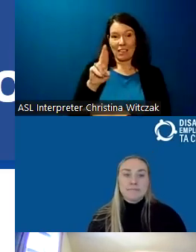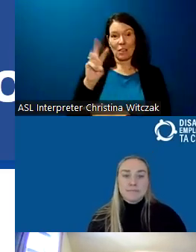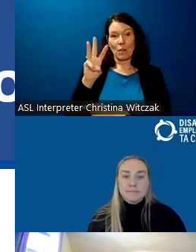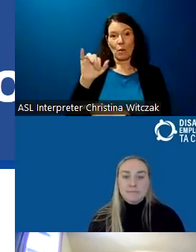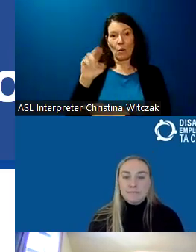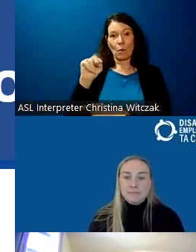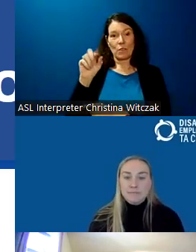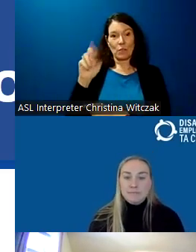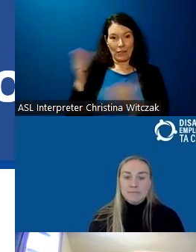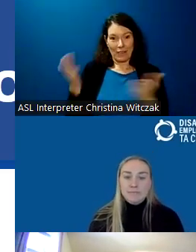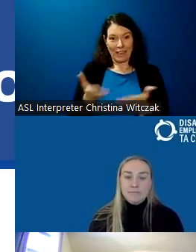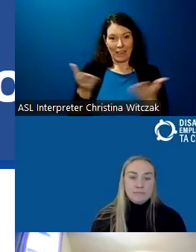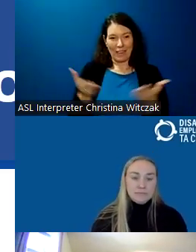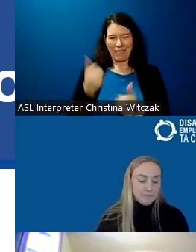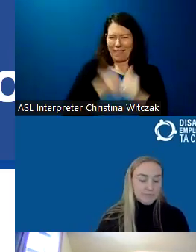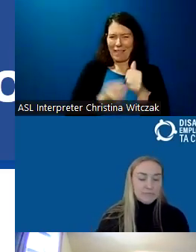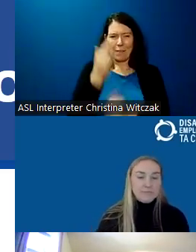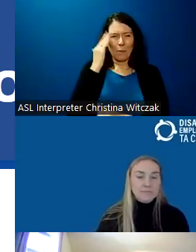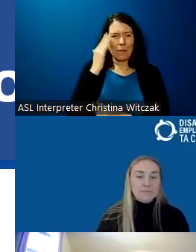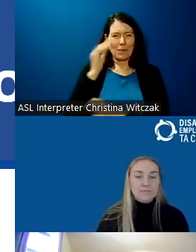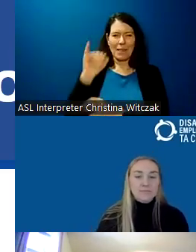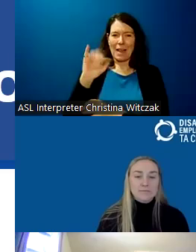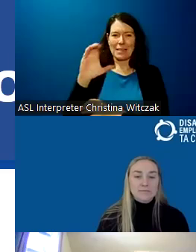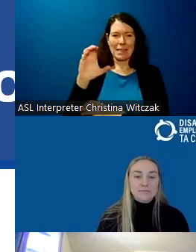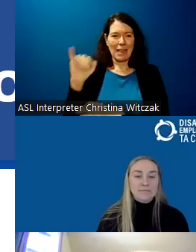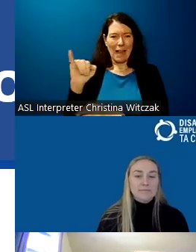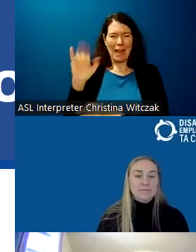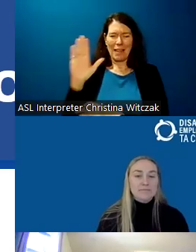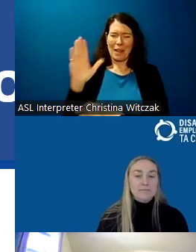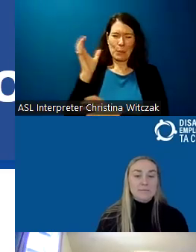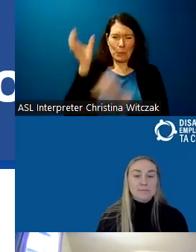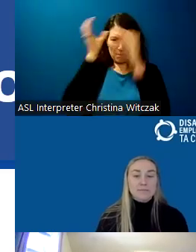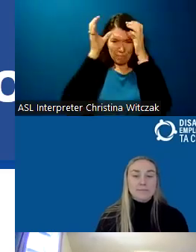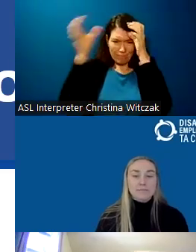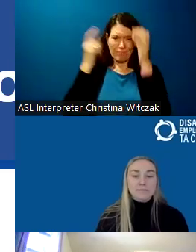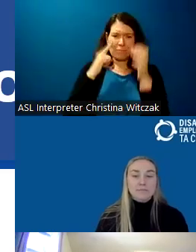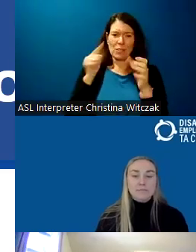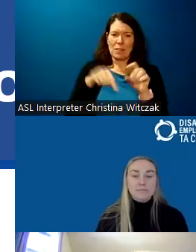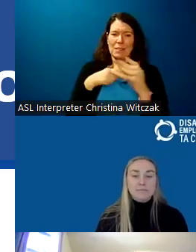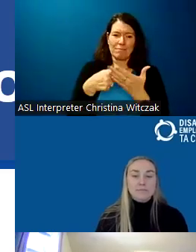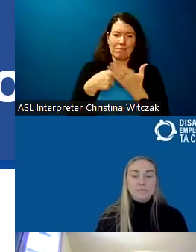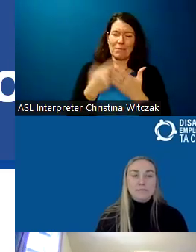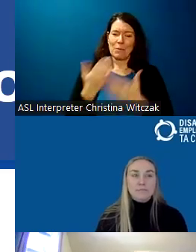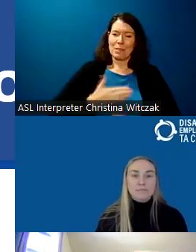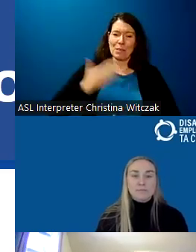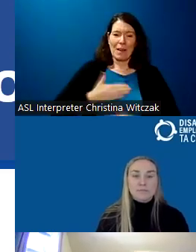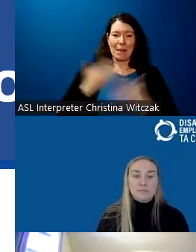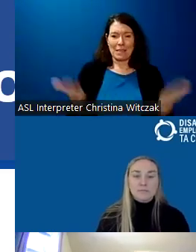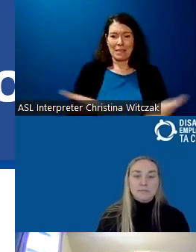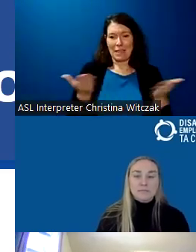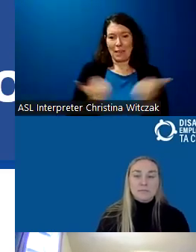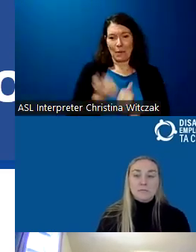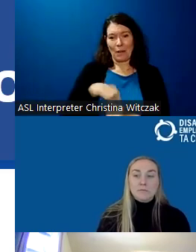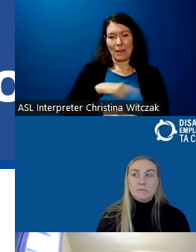everyone knows ICI, the depth and the knowledge that they bring to the table. So we're just delighted to have Dr. Windsor here with